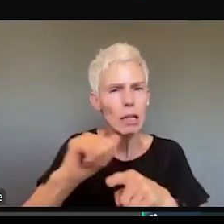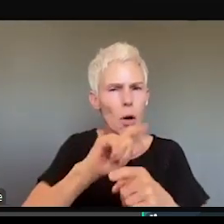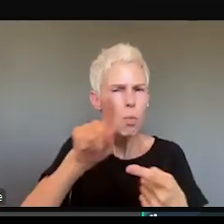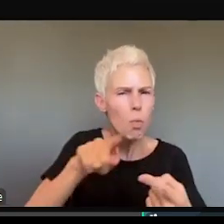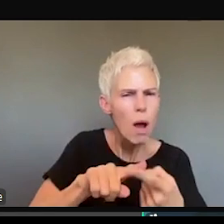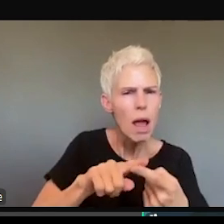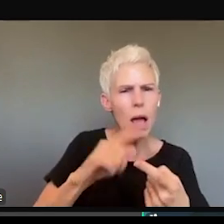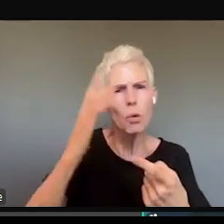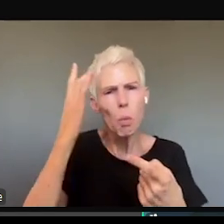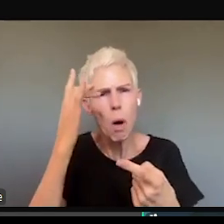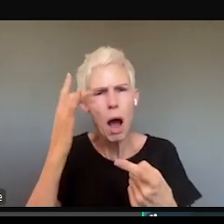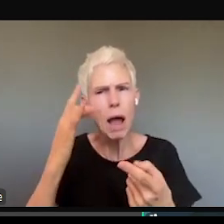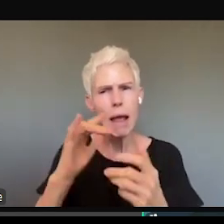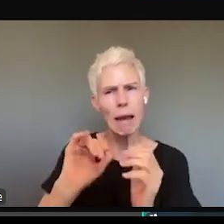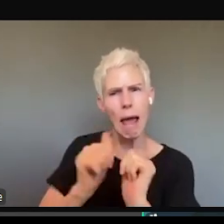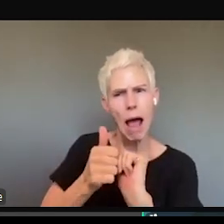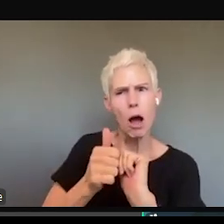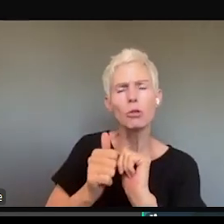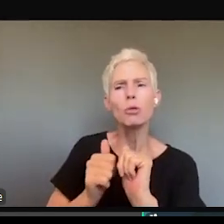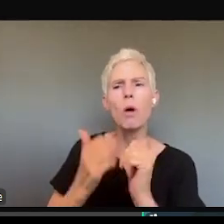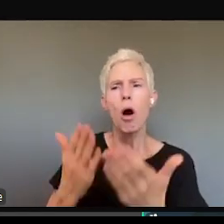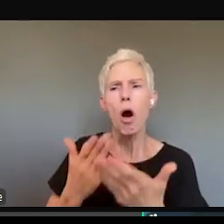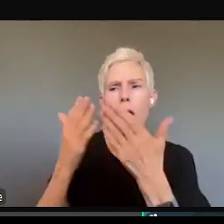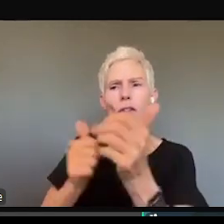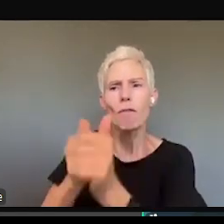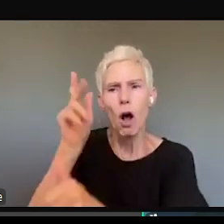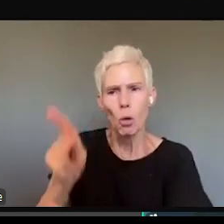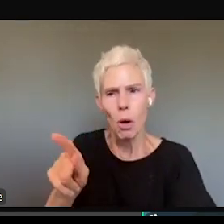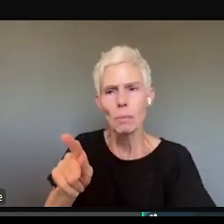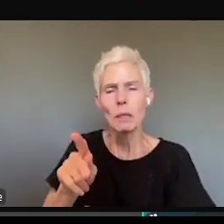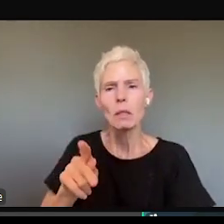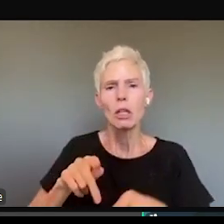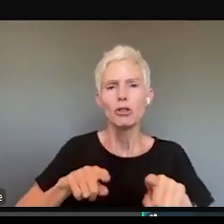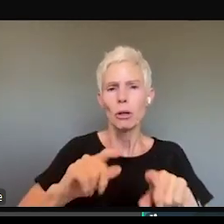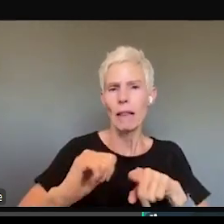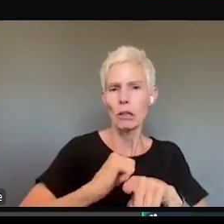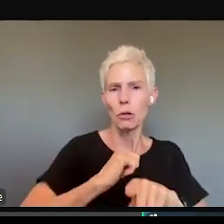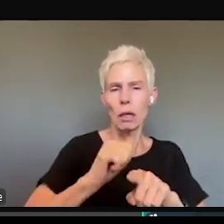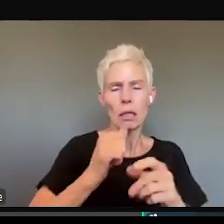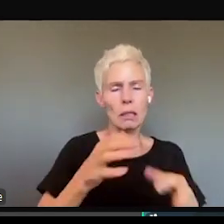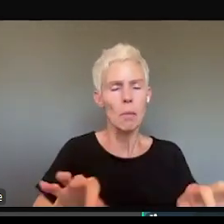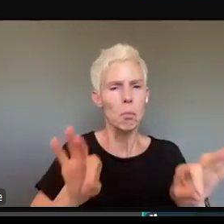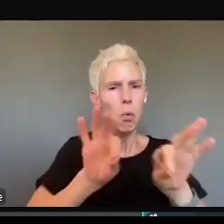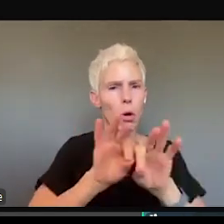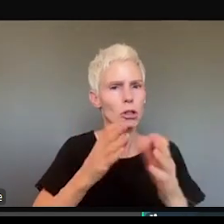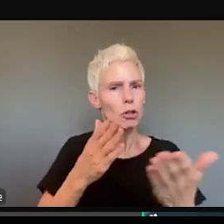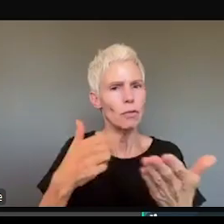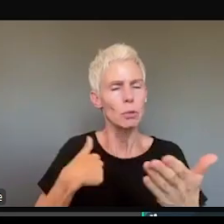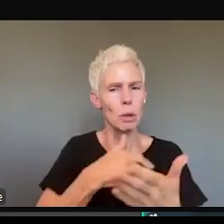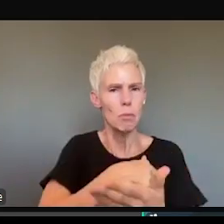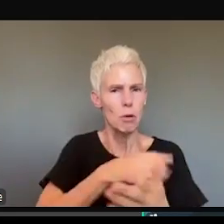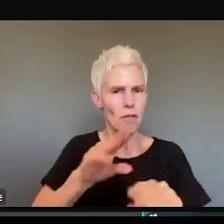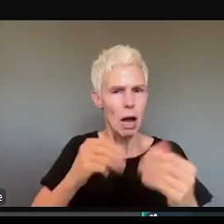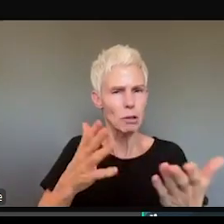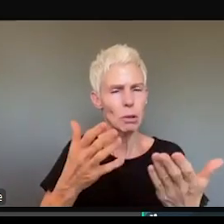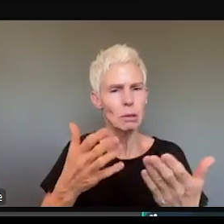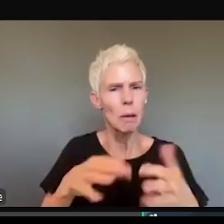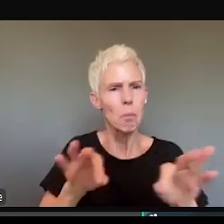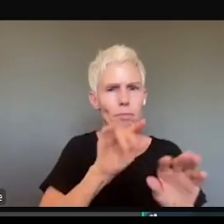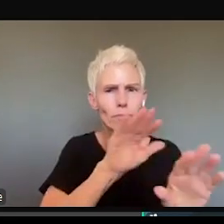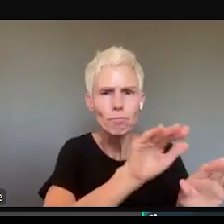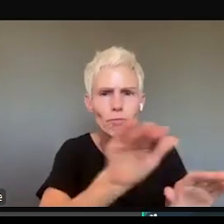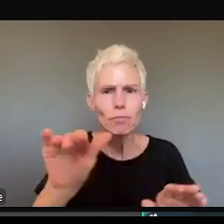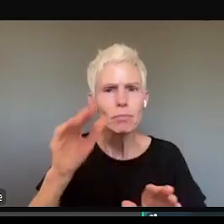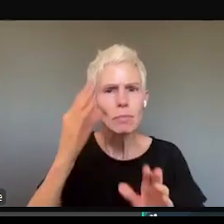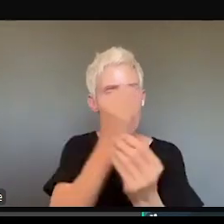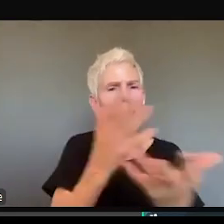offer those follow-ups in their new hire training. We want to make sure everybody knows that that's really an important service that we provide. When it comes to